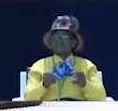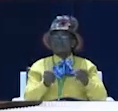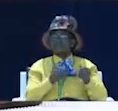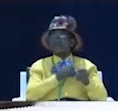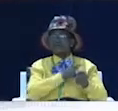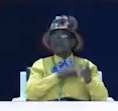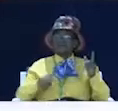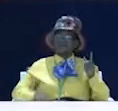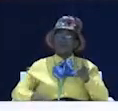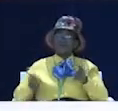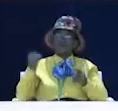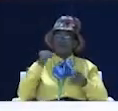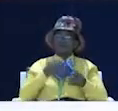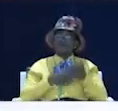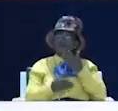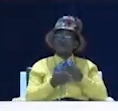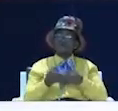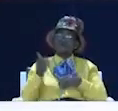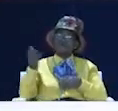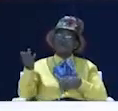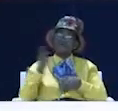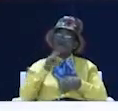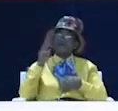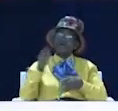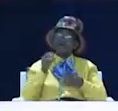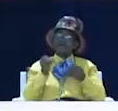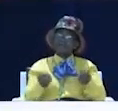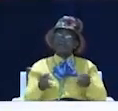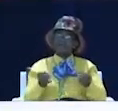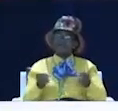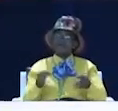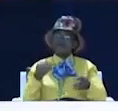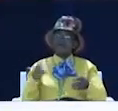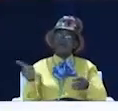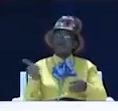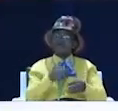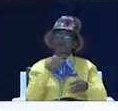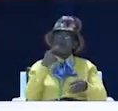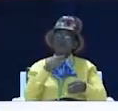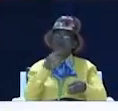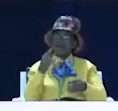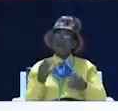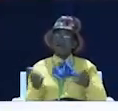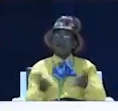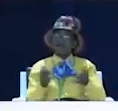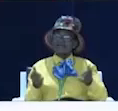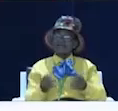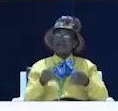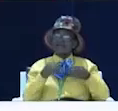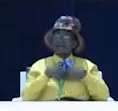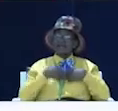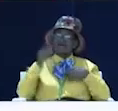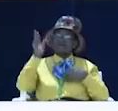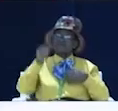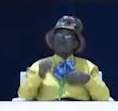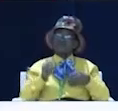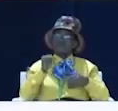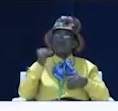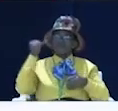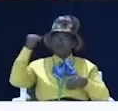There are many of you who are here today, you have no idea of what God is going to achieve through